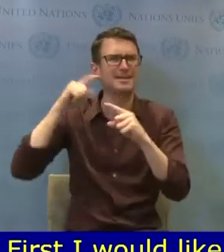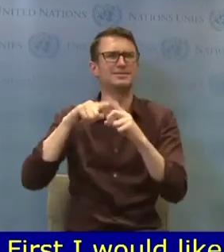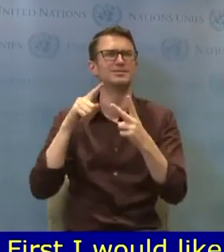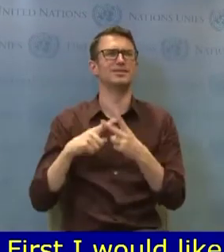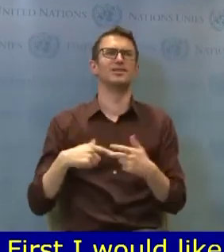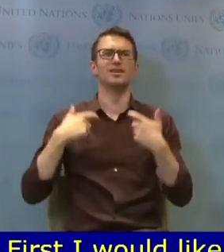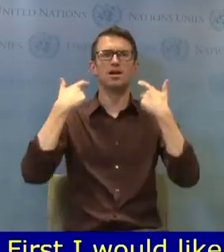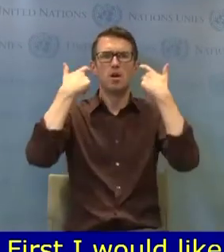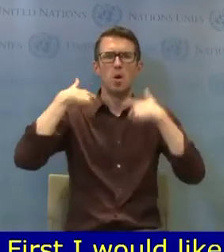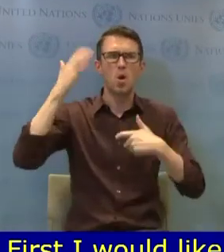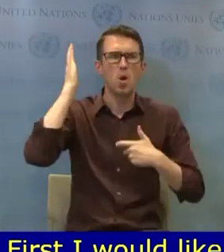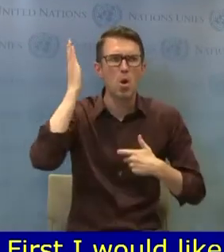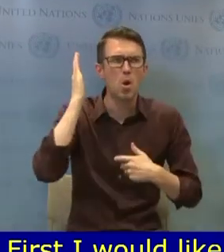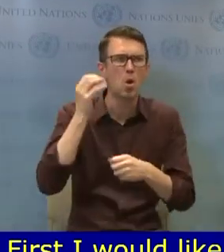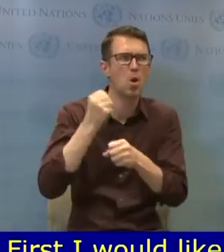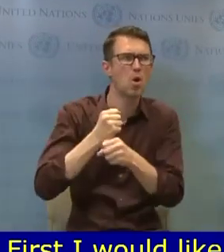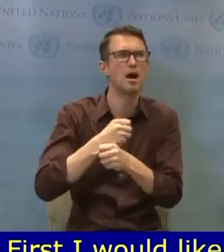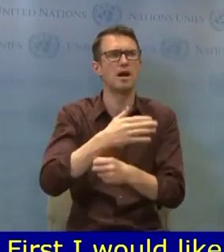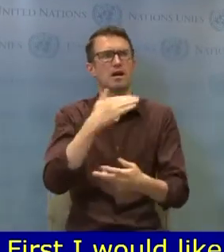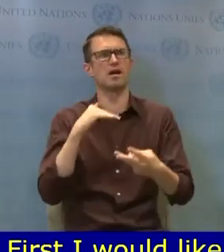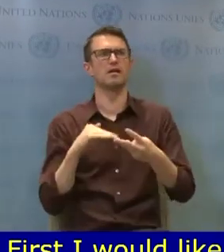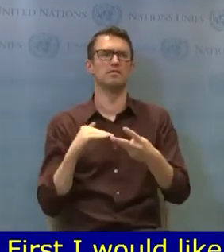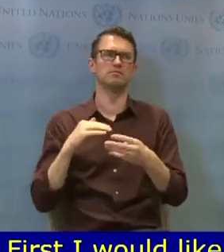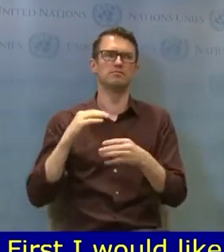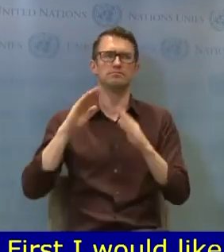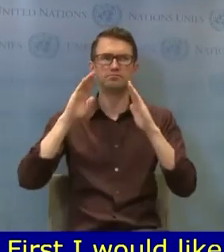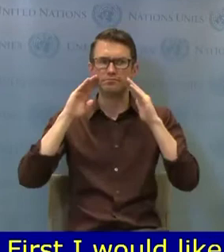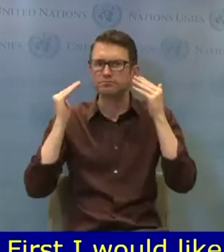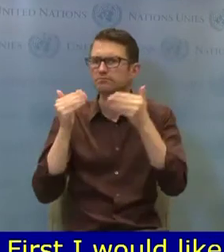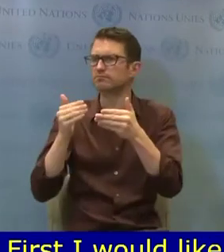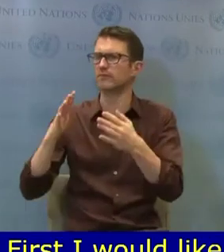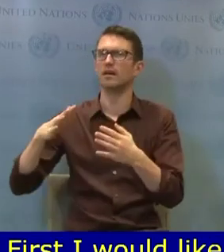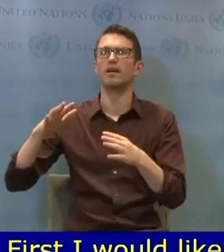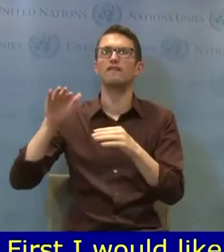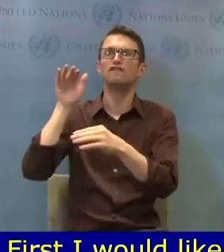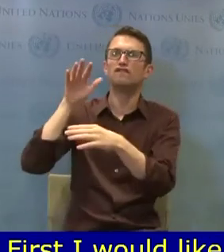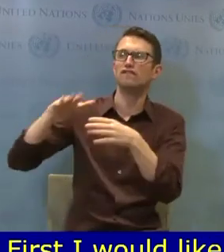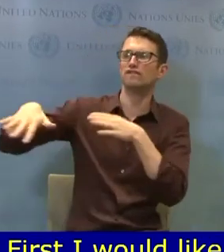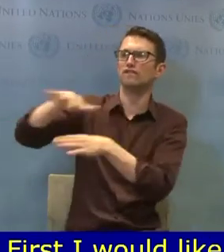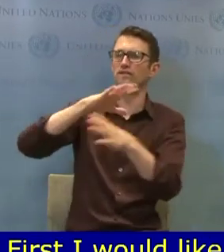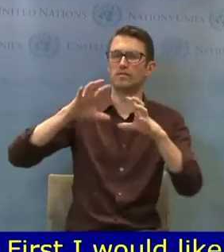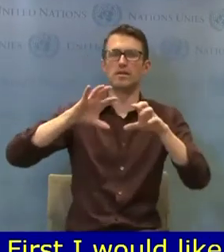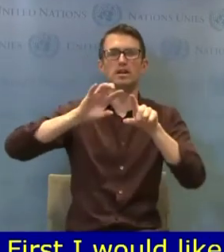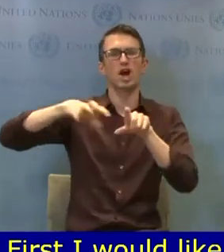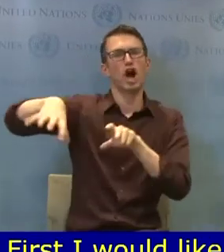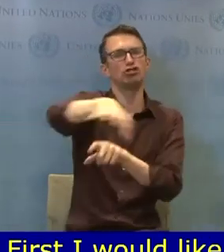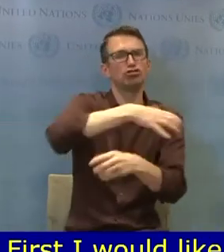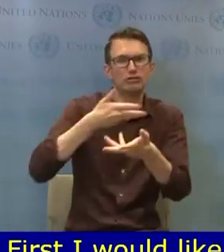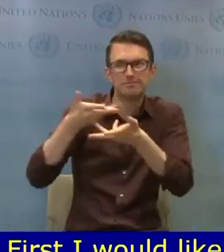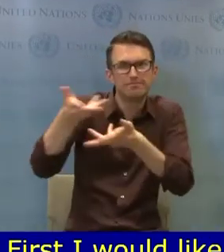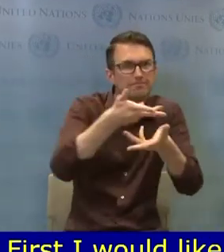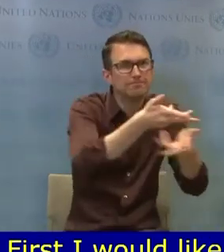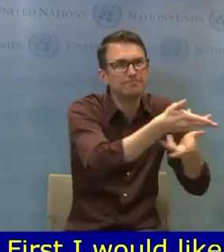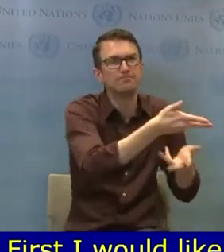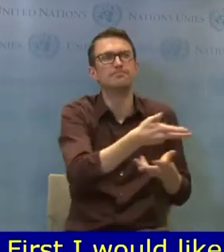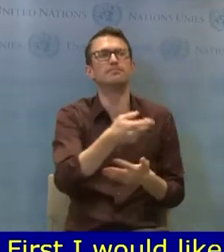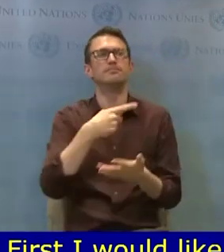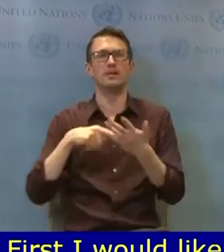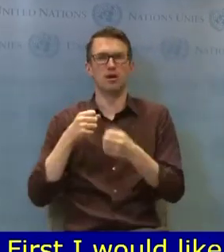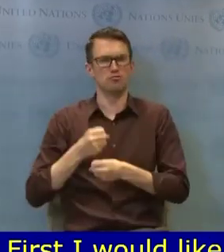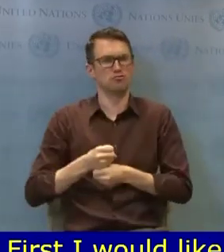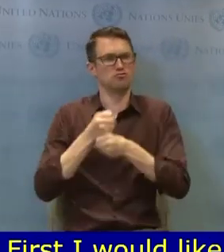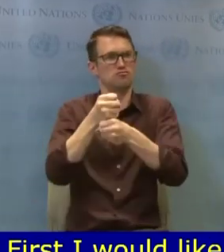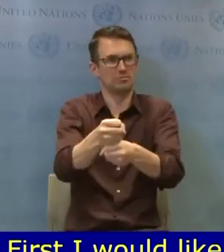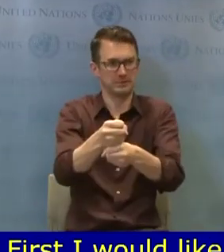Ambassador to the United Nations and permanent Libyan representative to the UN. During his tenure, he was president of the